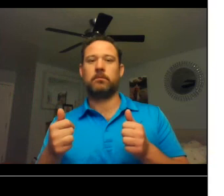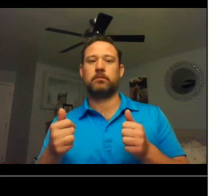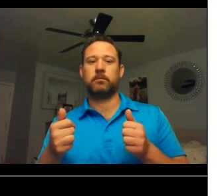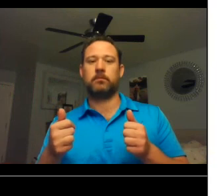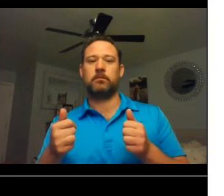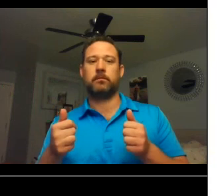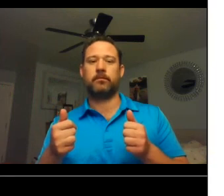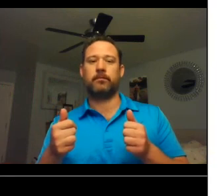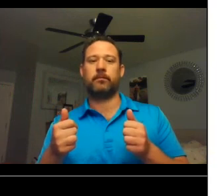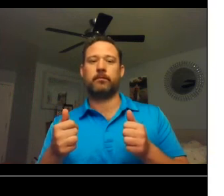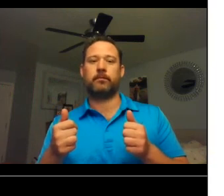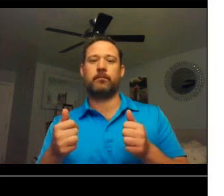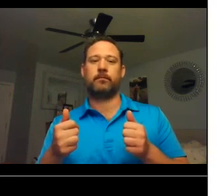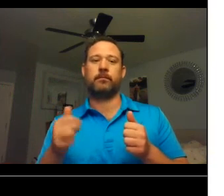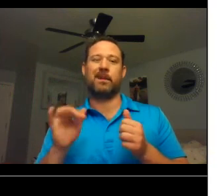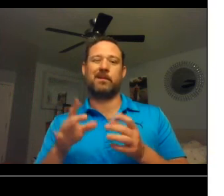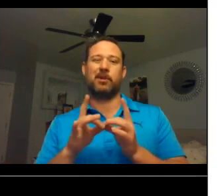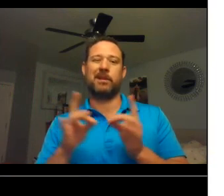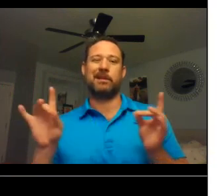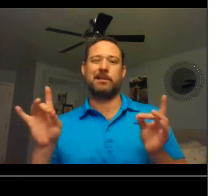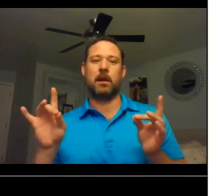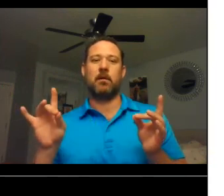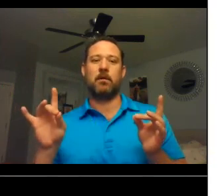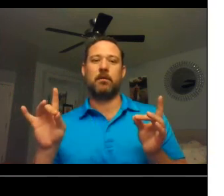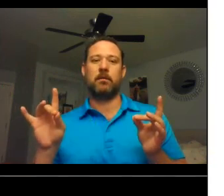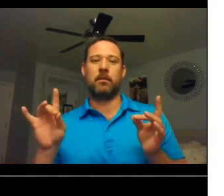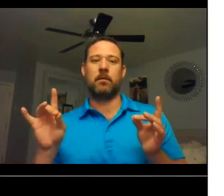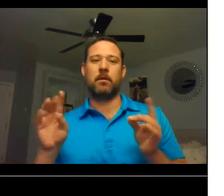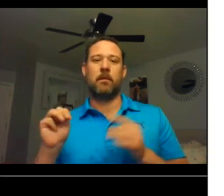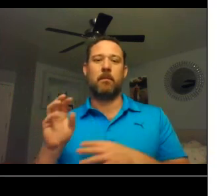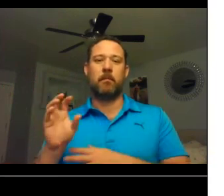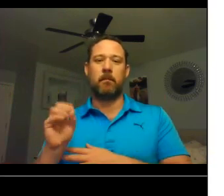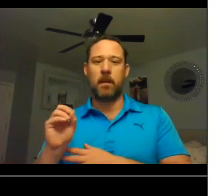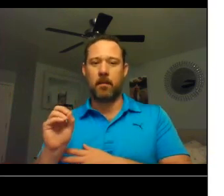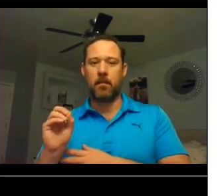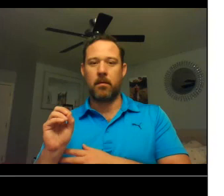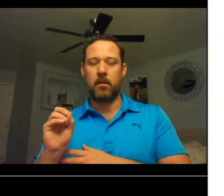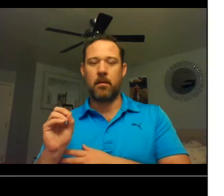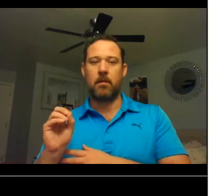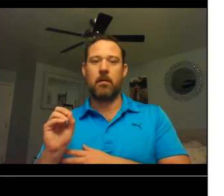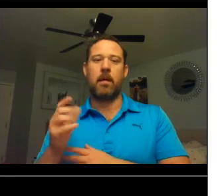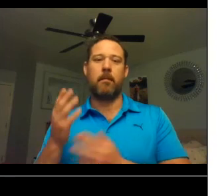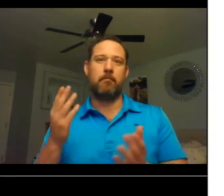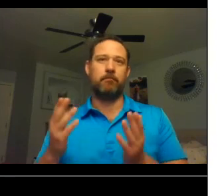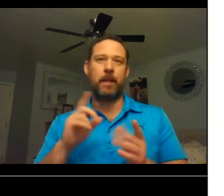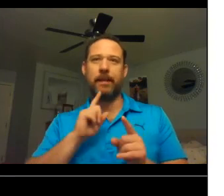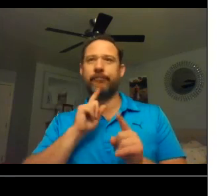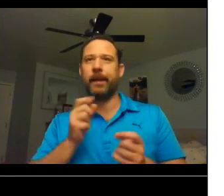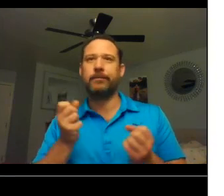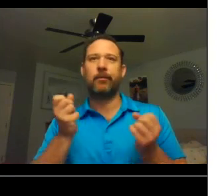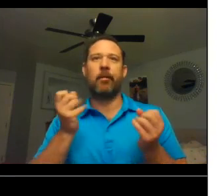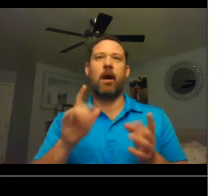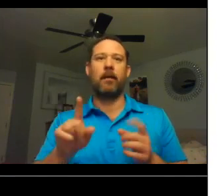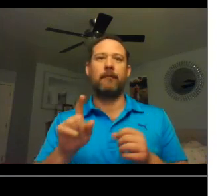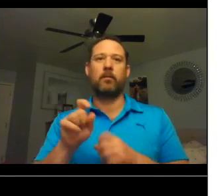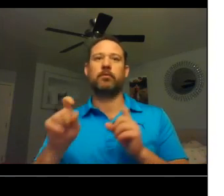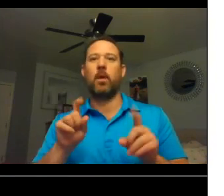a pretty detailed memo that might answer a lot of these questions as